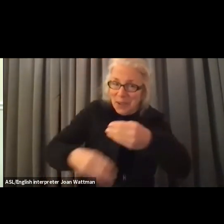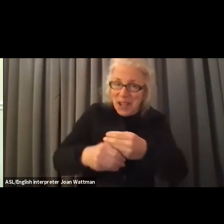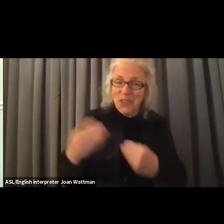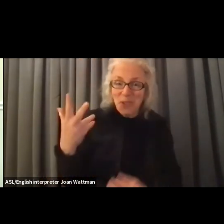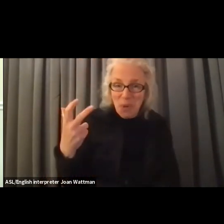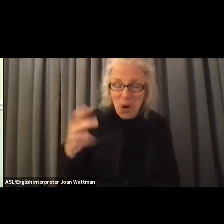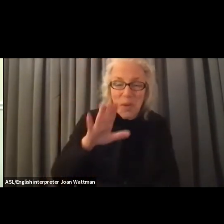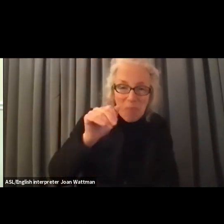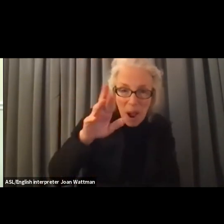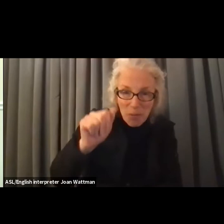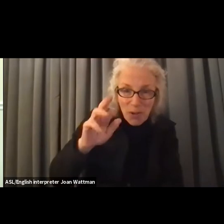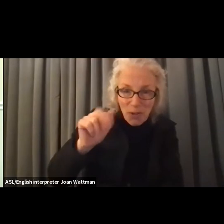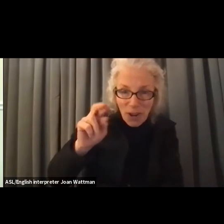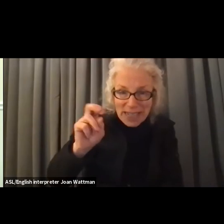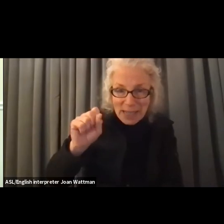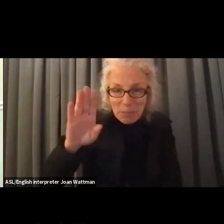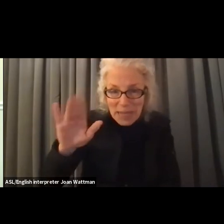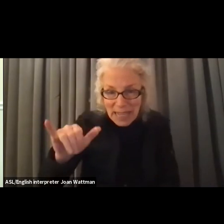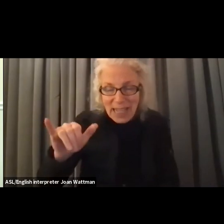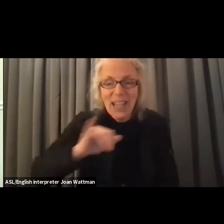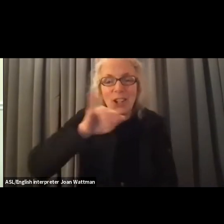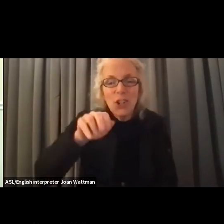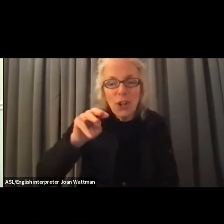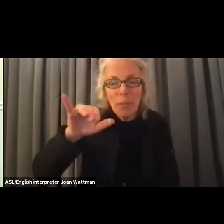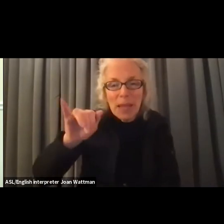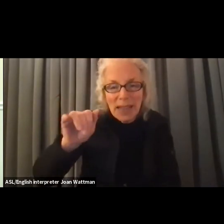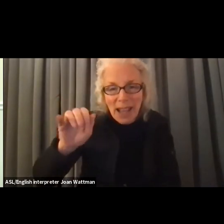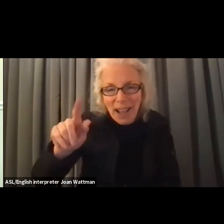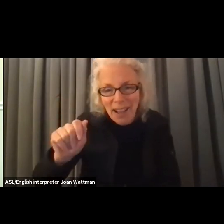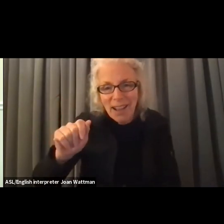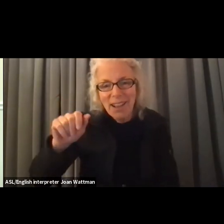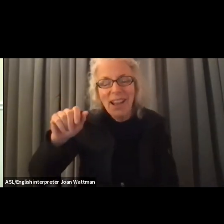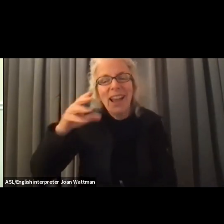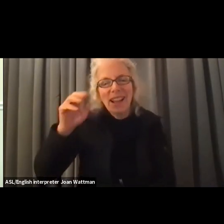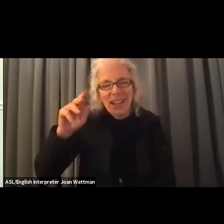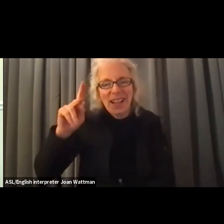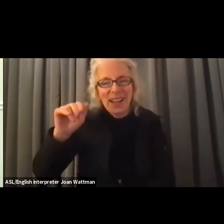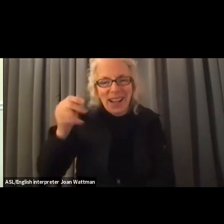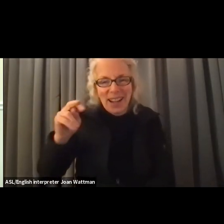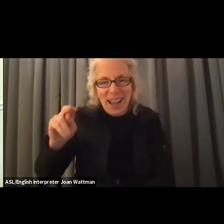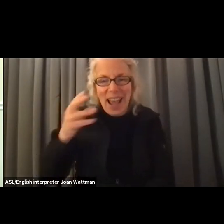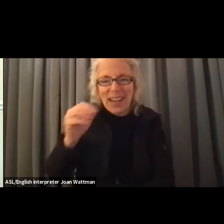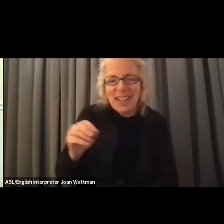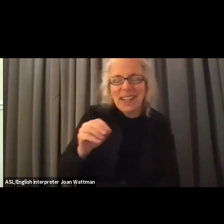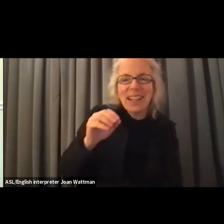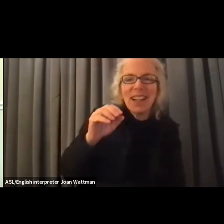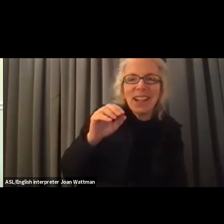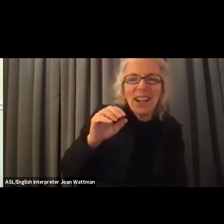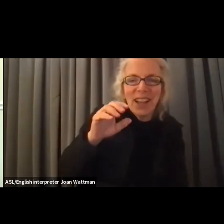Barbara Ransby, Jamila Hussein Shannon, and Francia Marquez joined this lineage. Margaret?